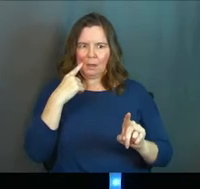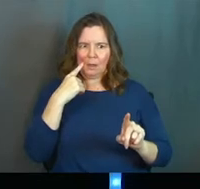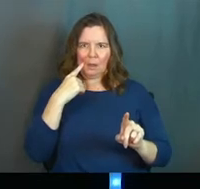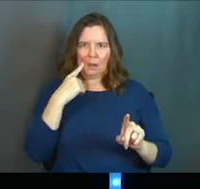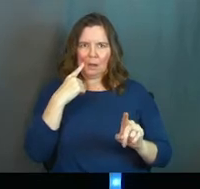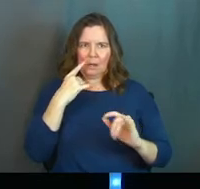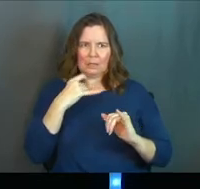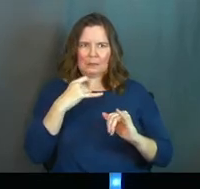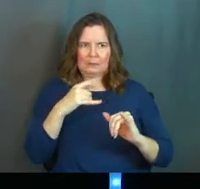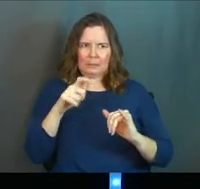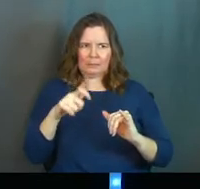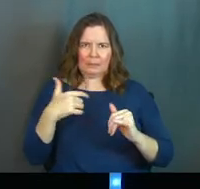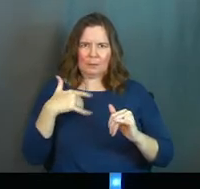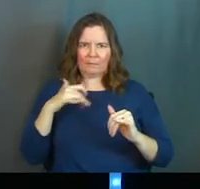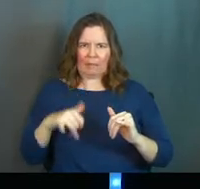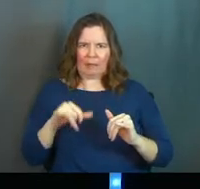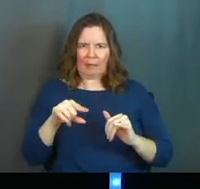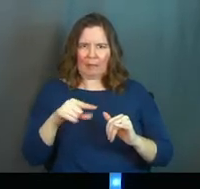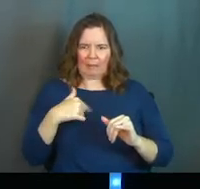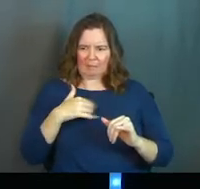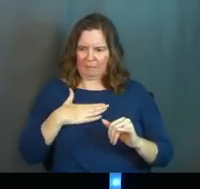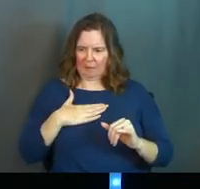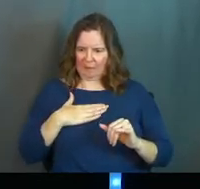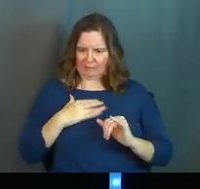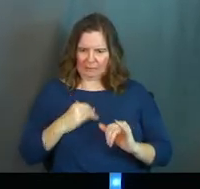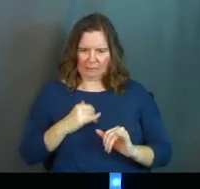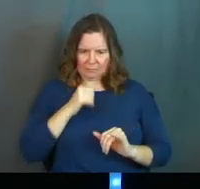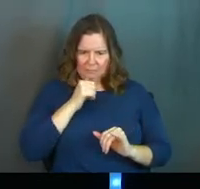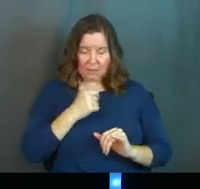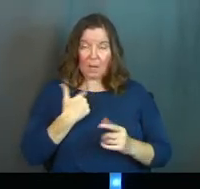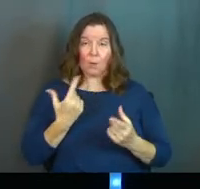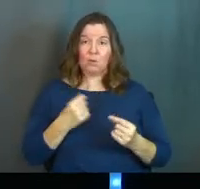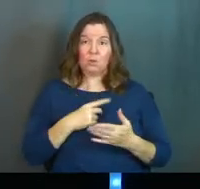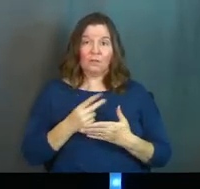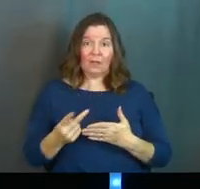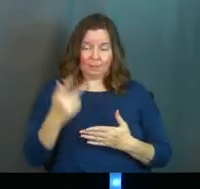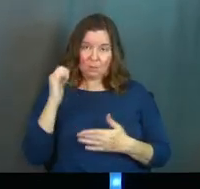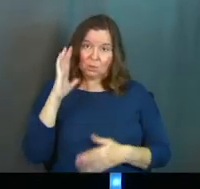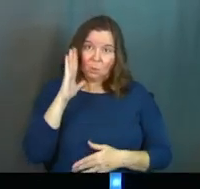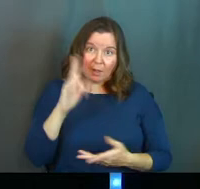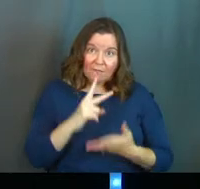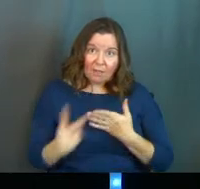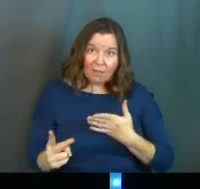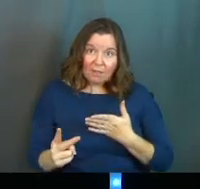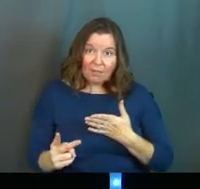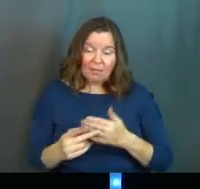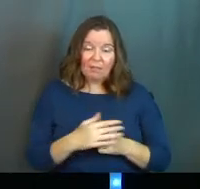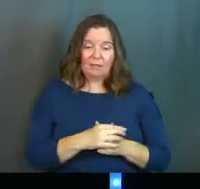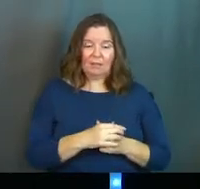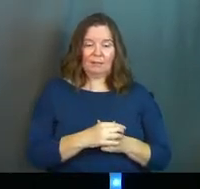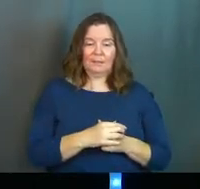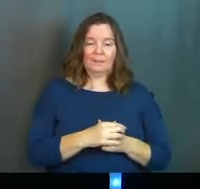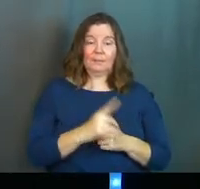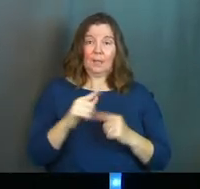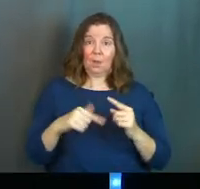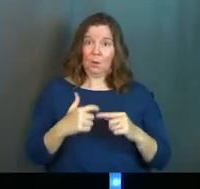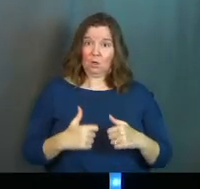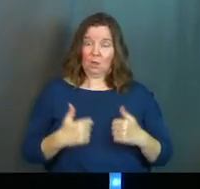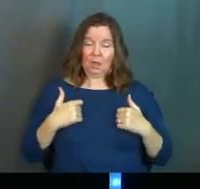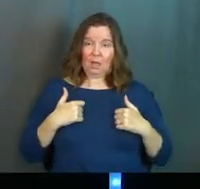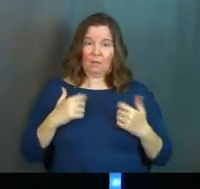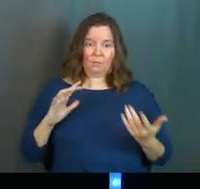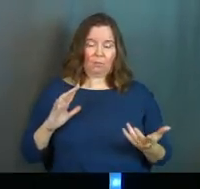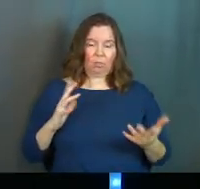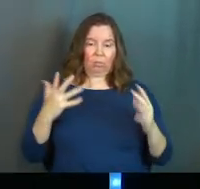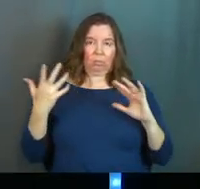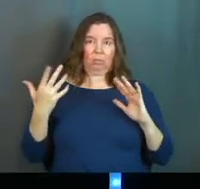that's the version of the story that you've got to give people. And when you do fail, because you will, and when your life does